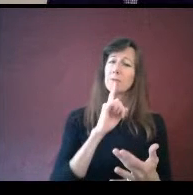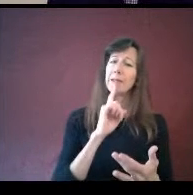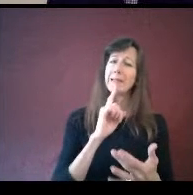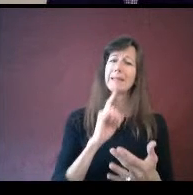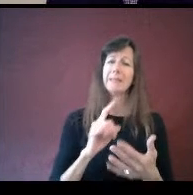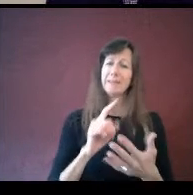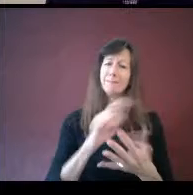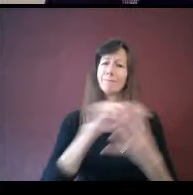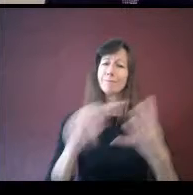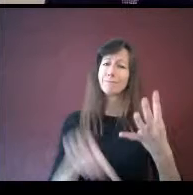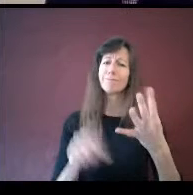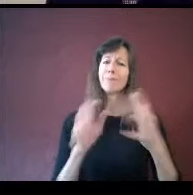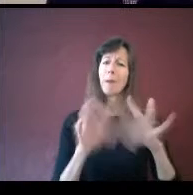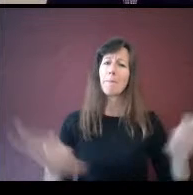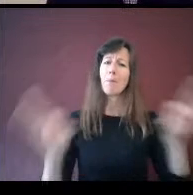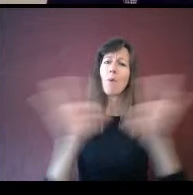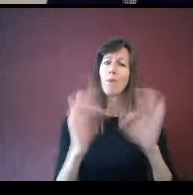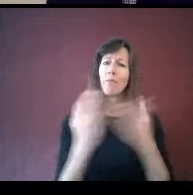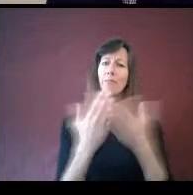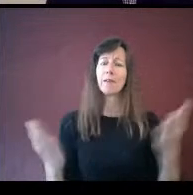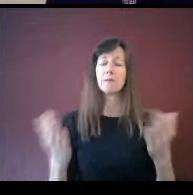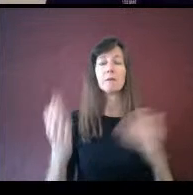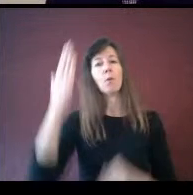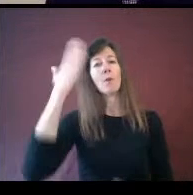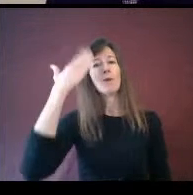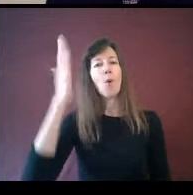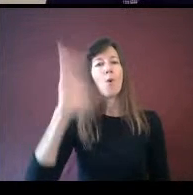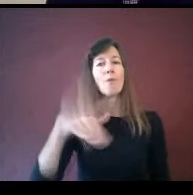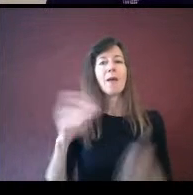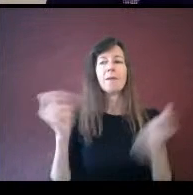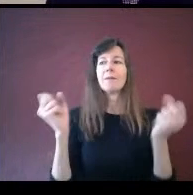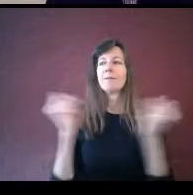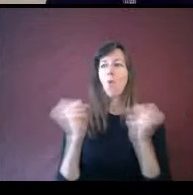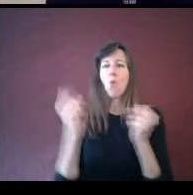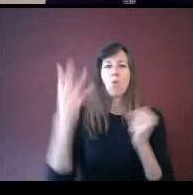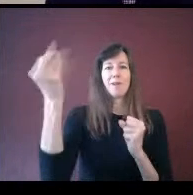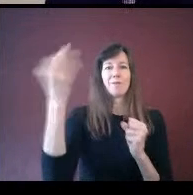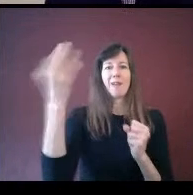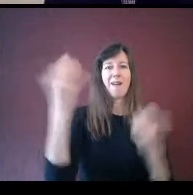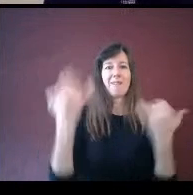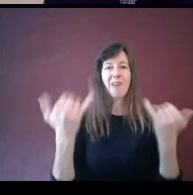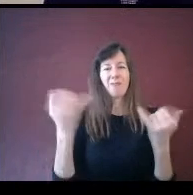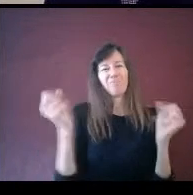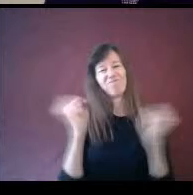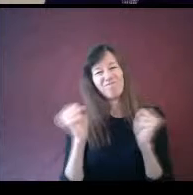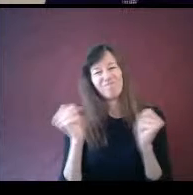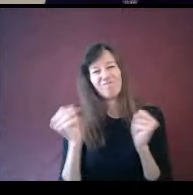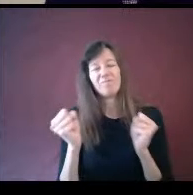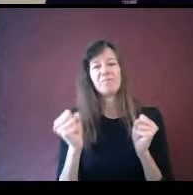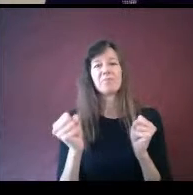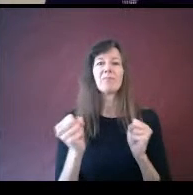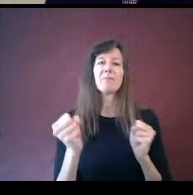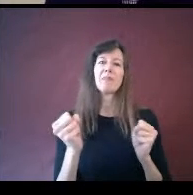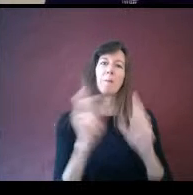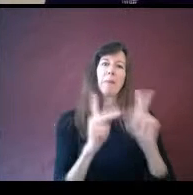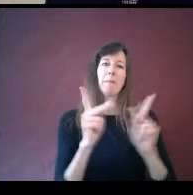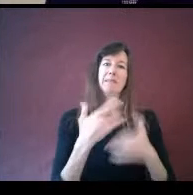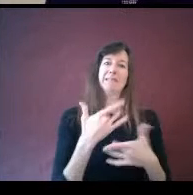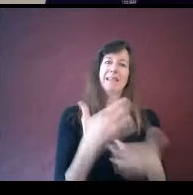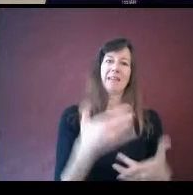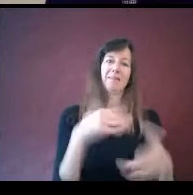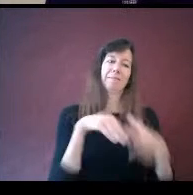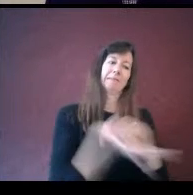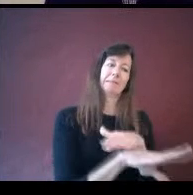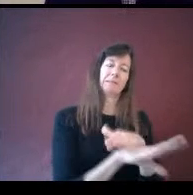so we know it's cold outside and people are more likely to be indoors. We know the holidays, of course, want to bring